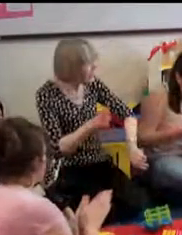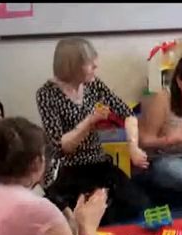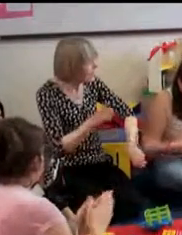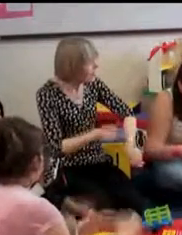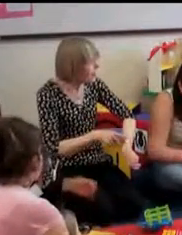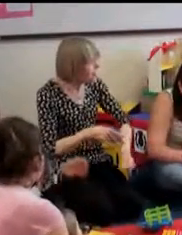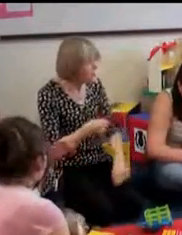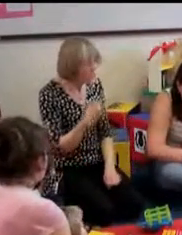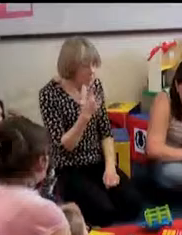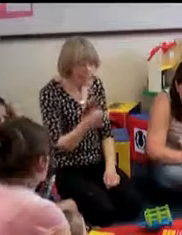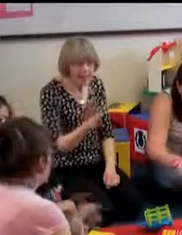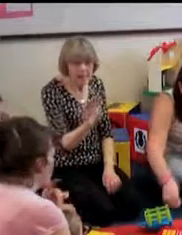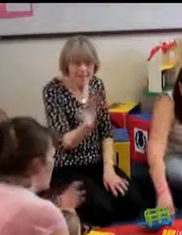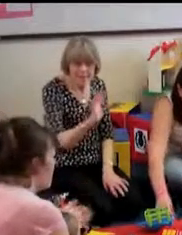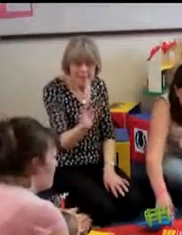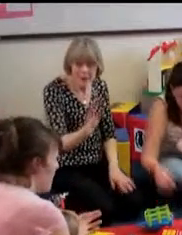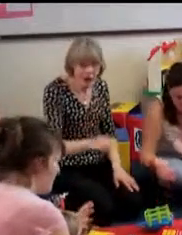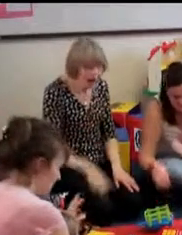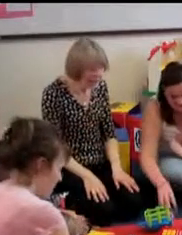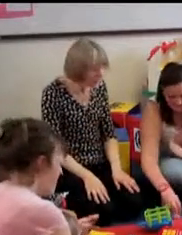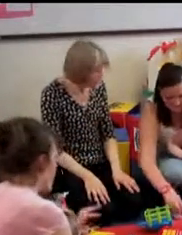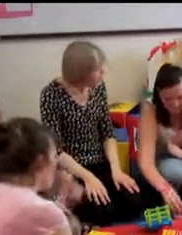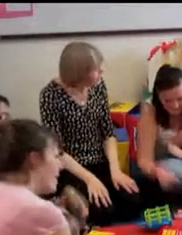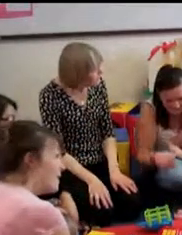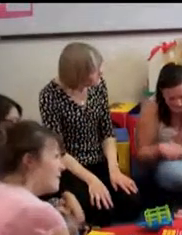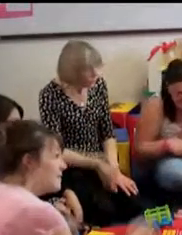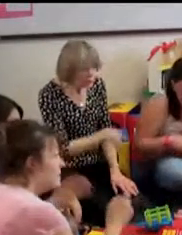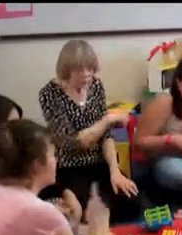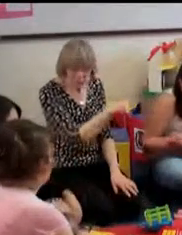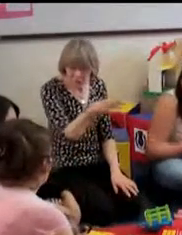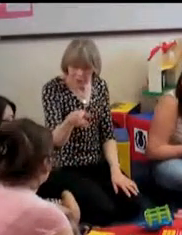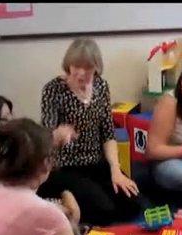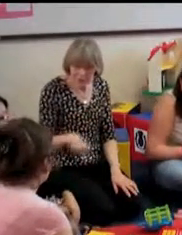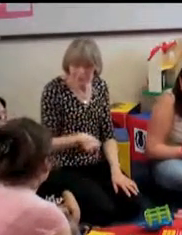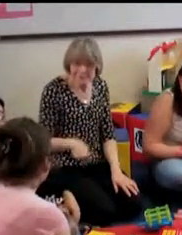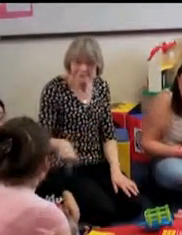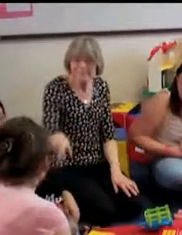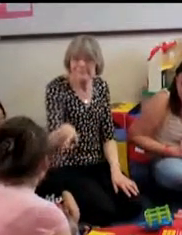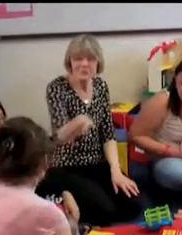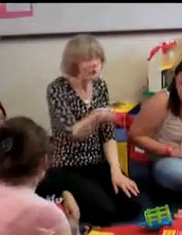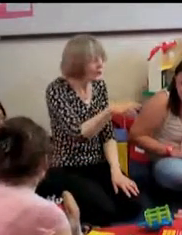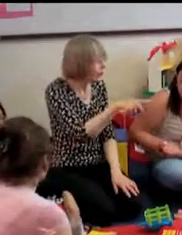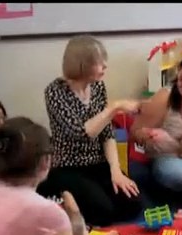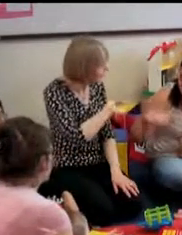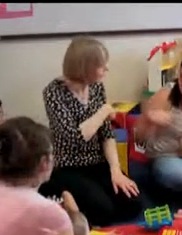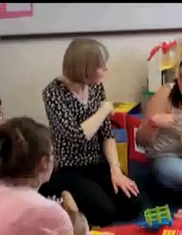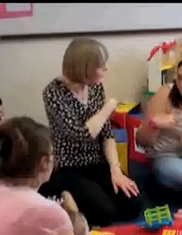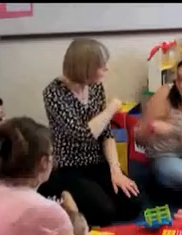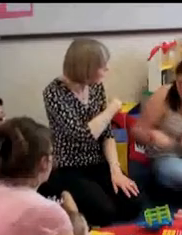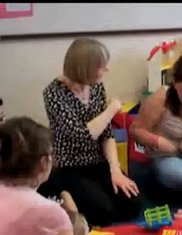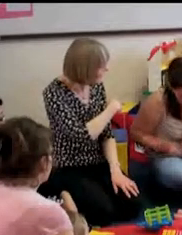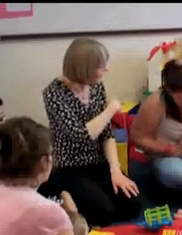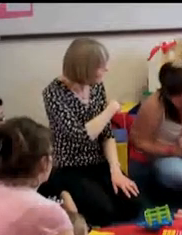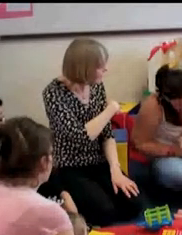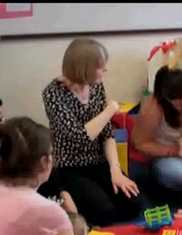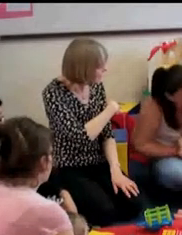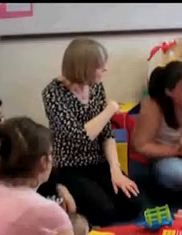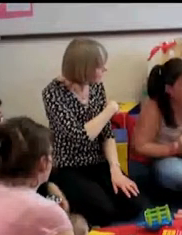the world so high, like a diamond in the sky. Twinkle,